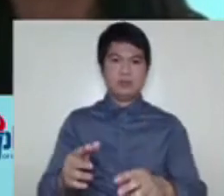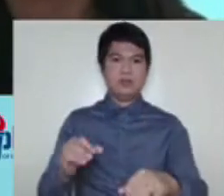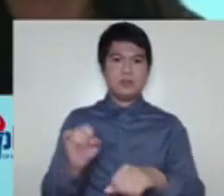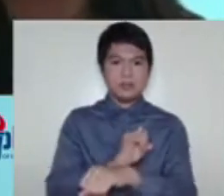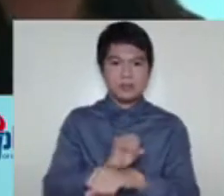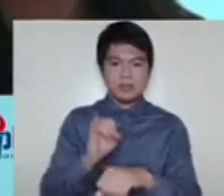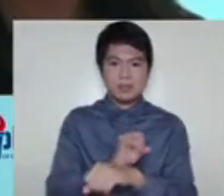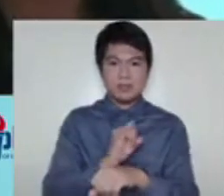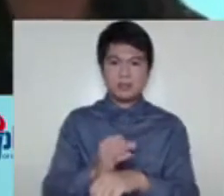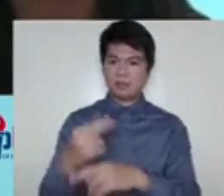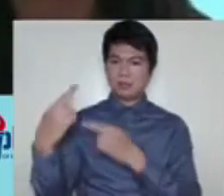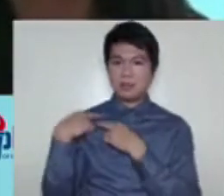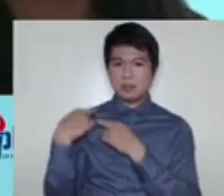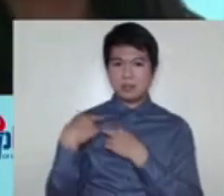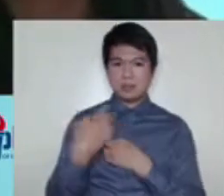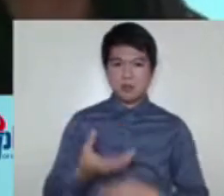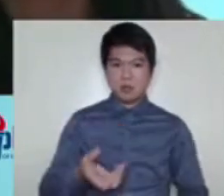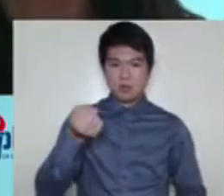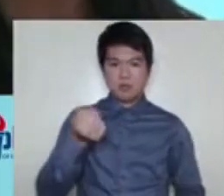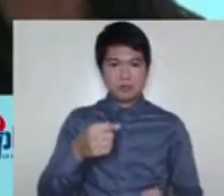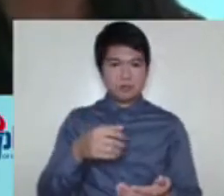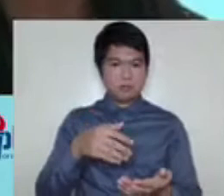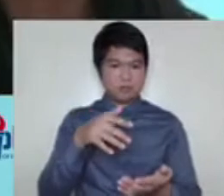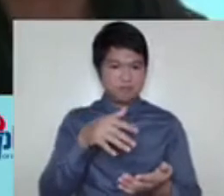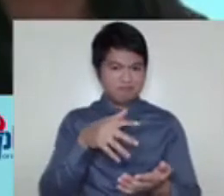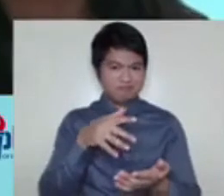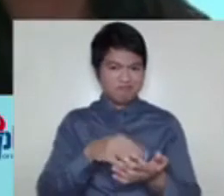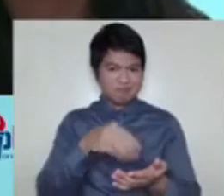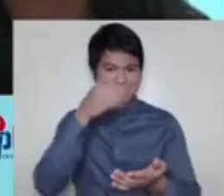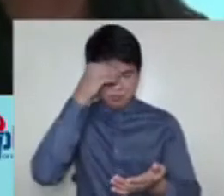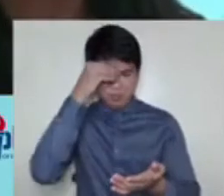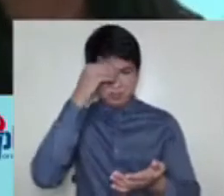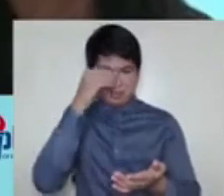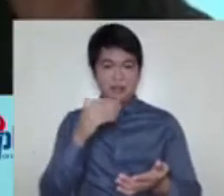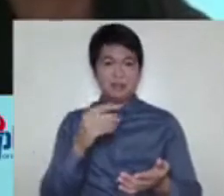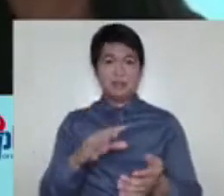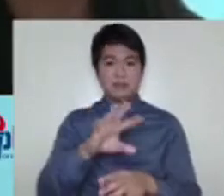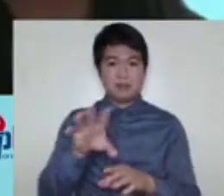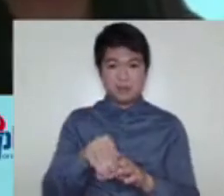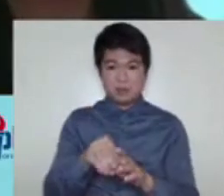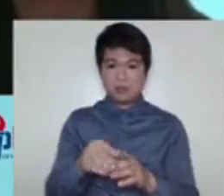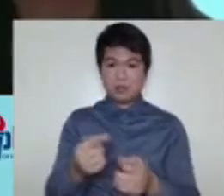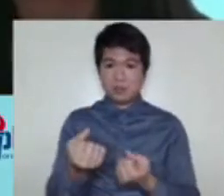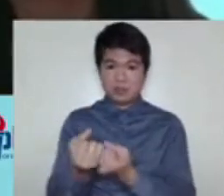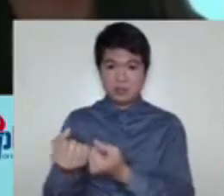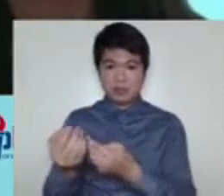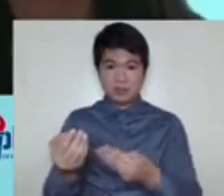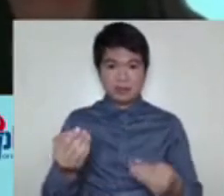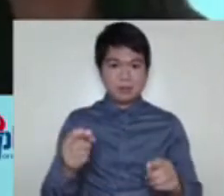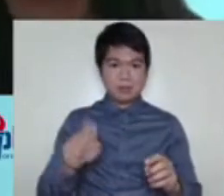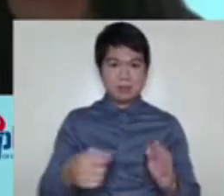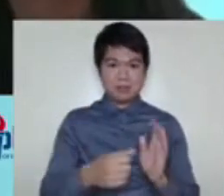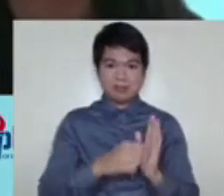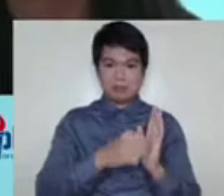their own learning. Take note, the supplementary material should highlight successful strategies in promoting